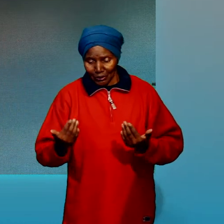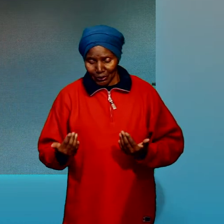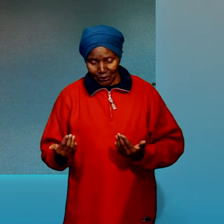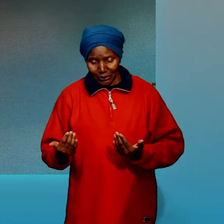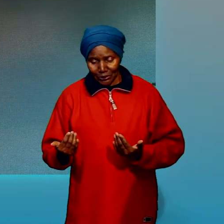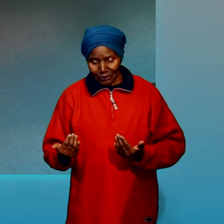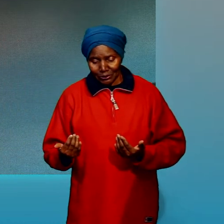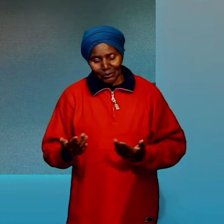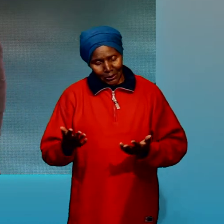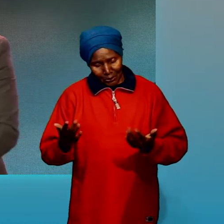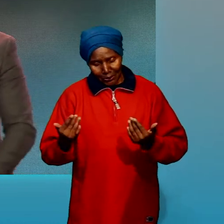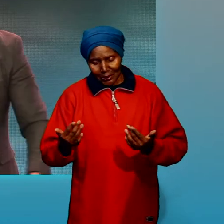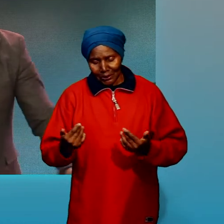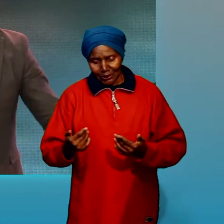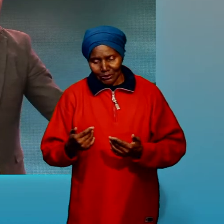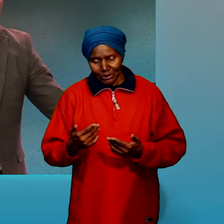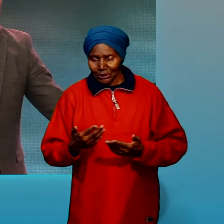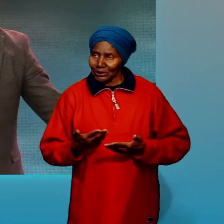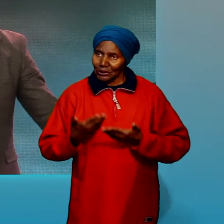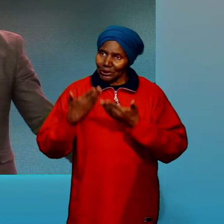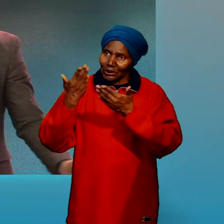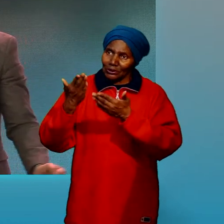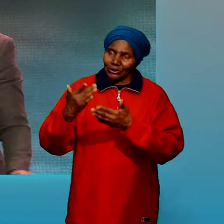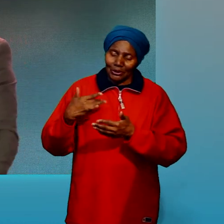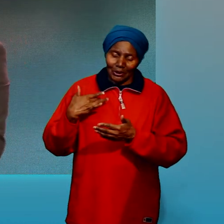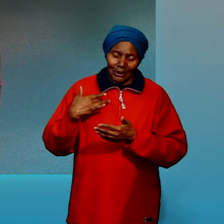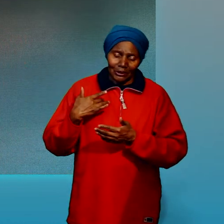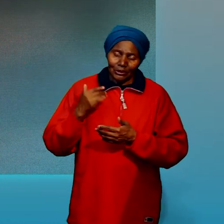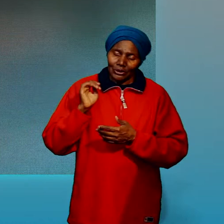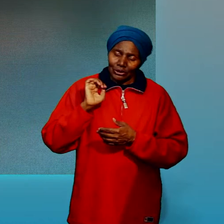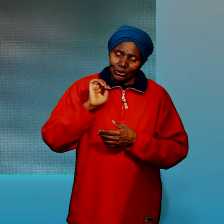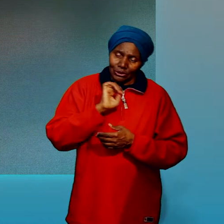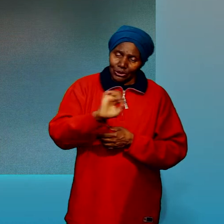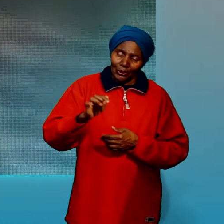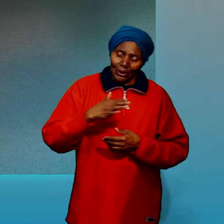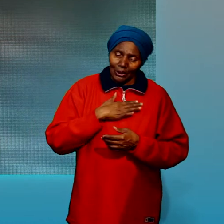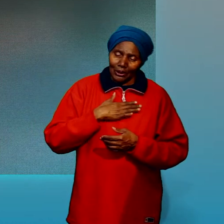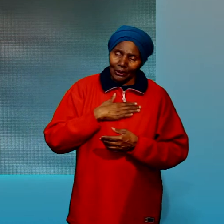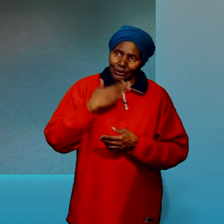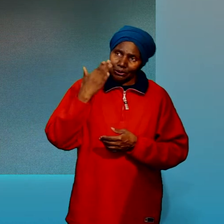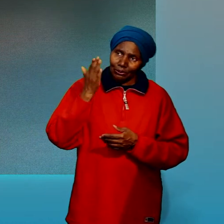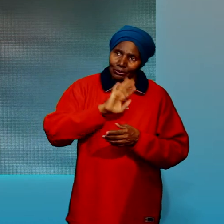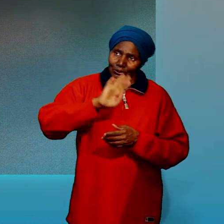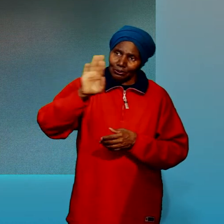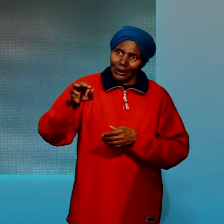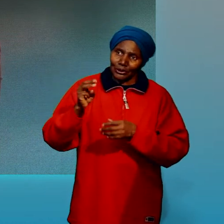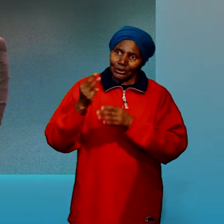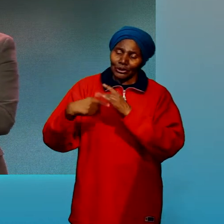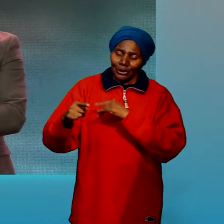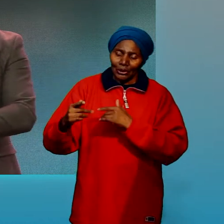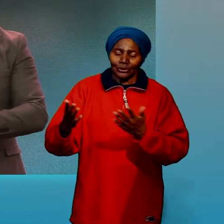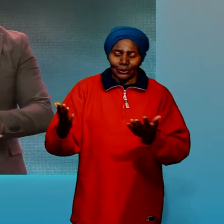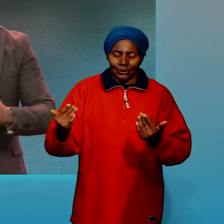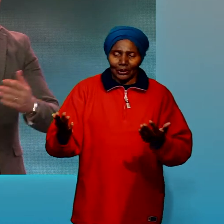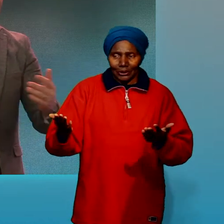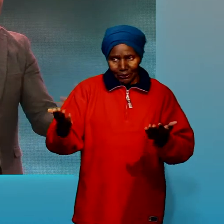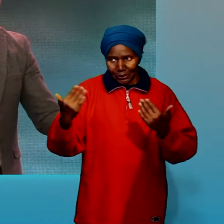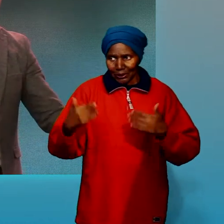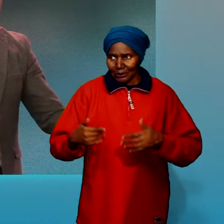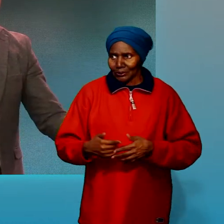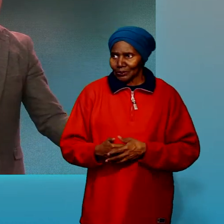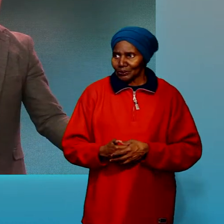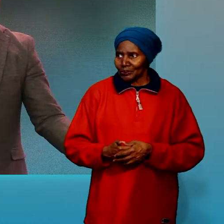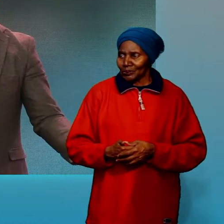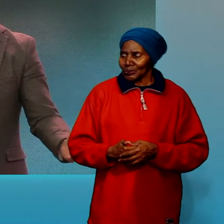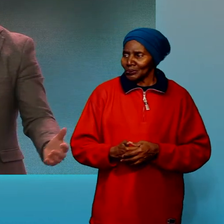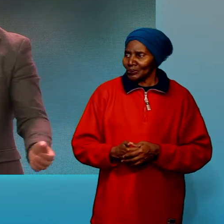rededicate your heart, your life, areas of your life to God, you are most welcome. And I would